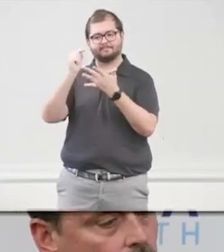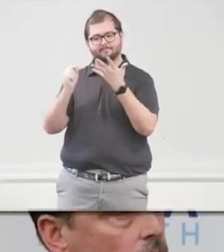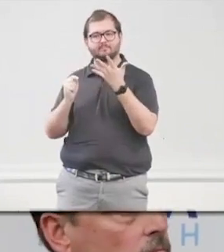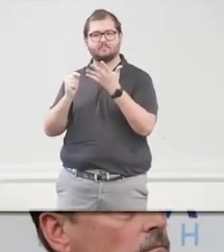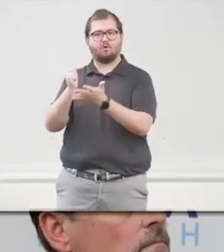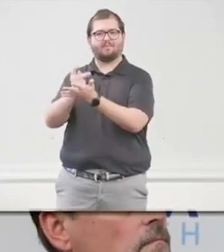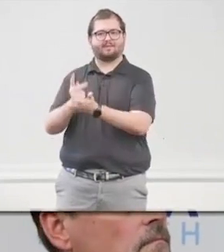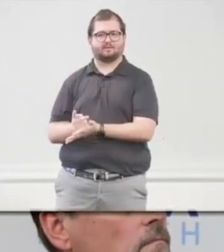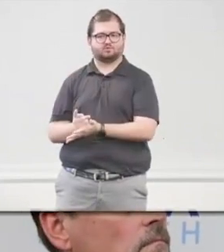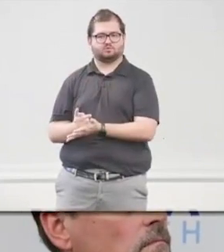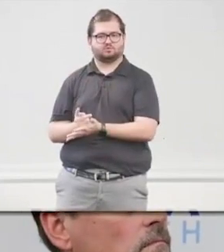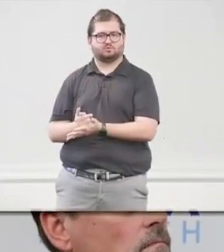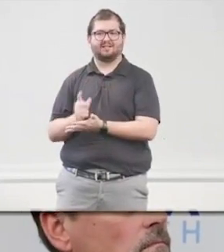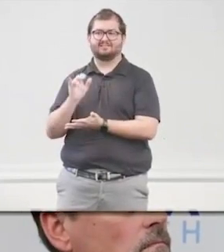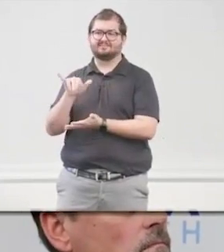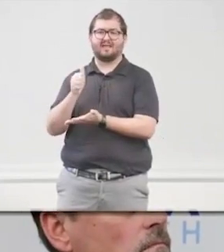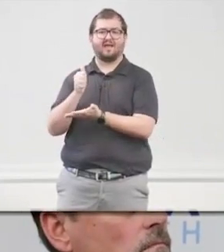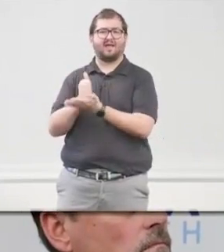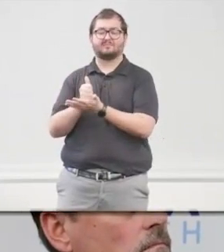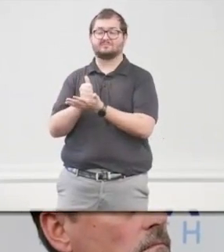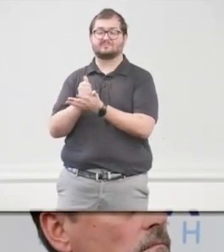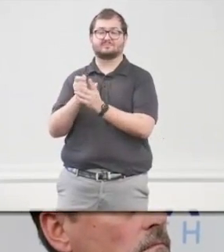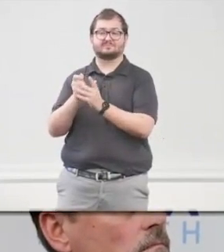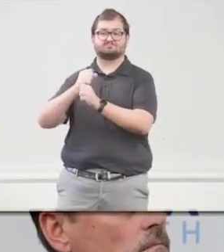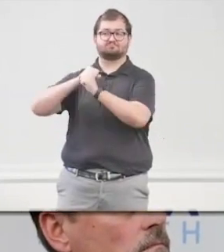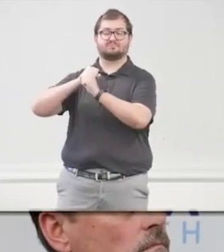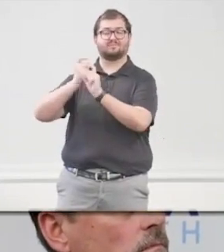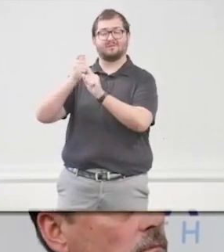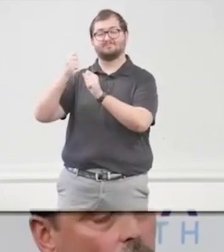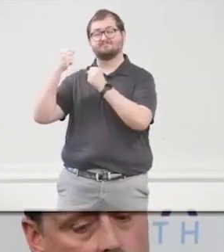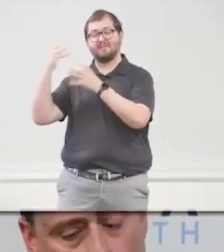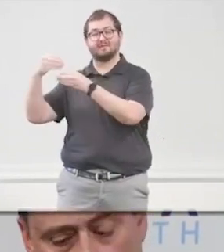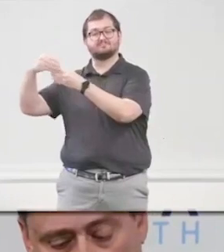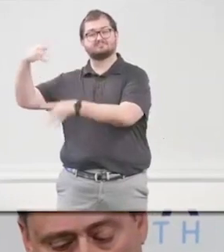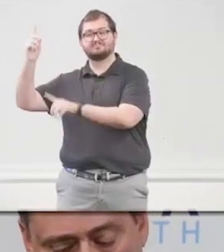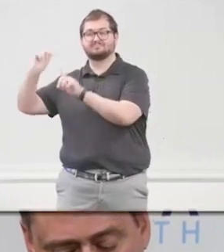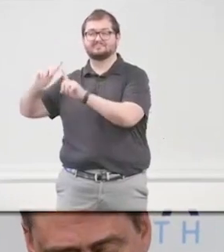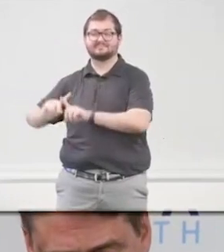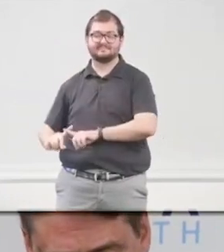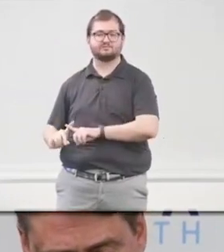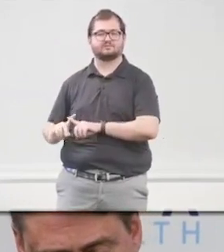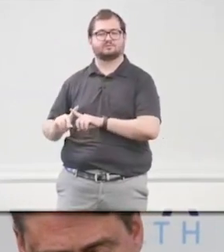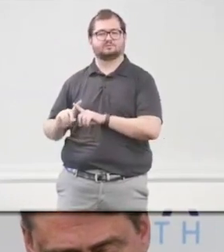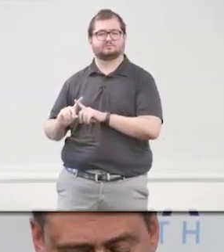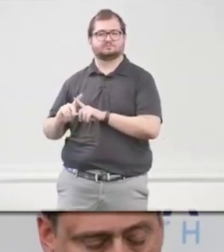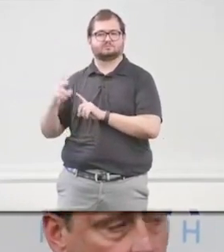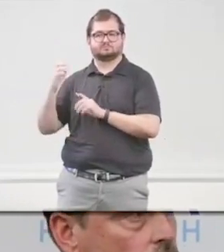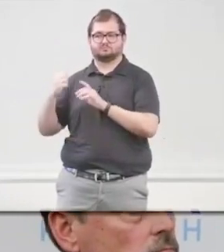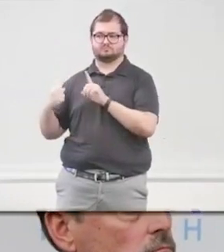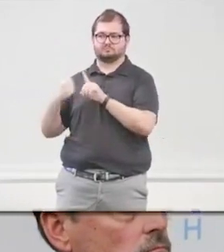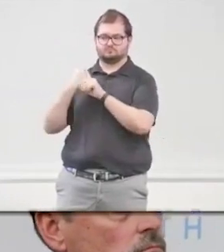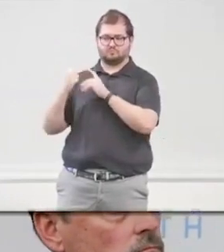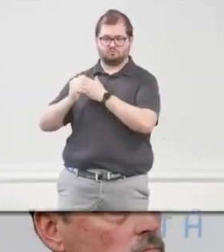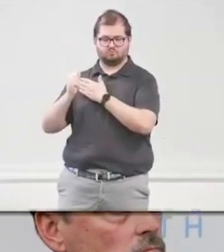help with a wide number of threats, a wide number of threat vectors. And if you have that little